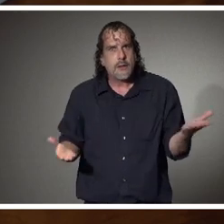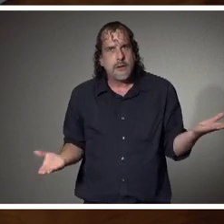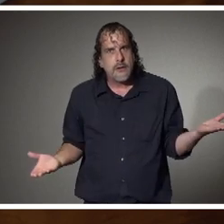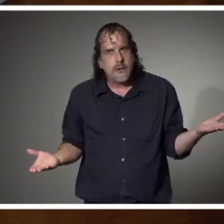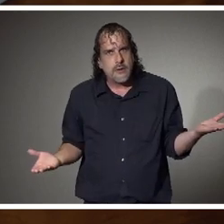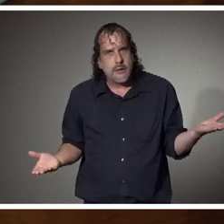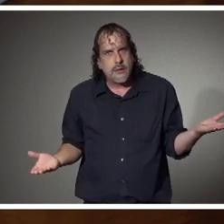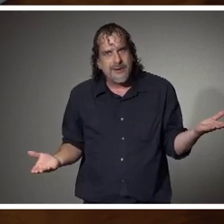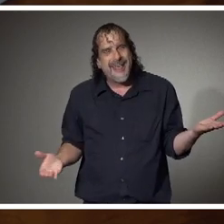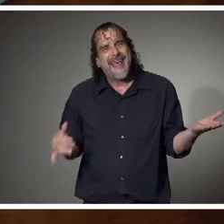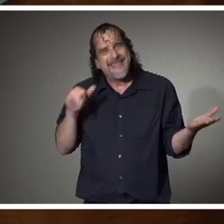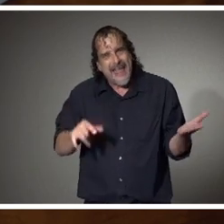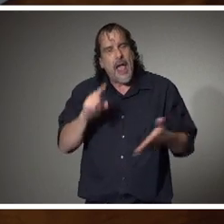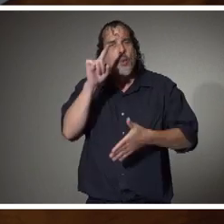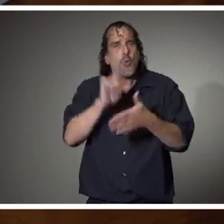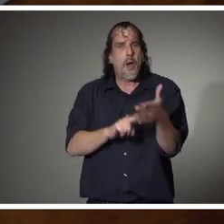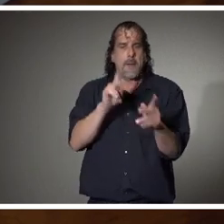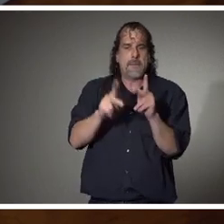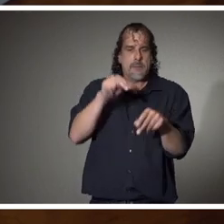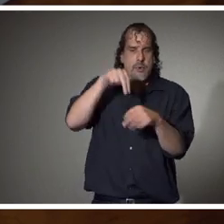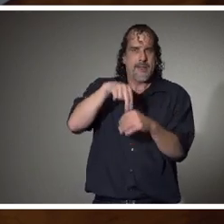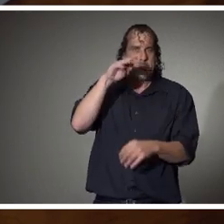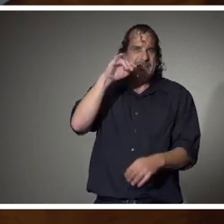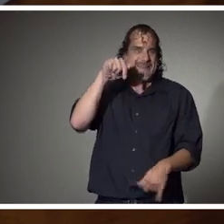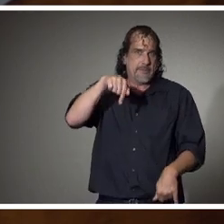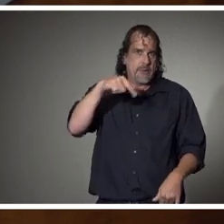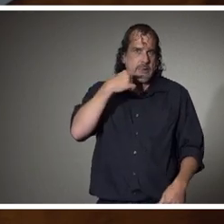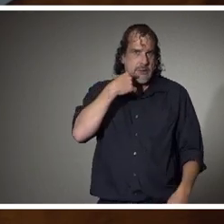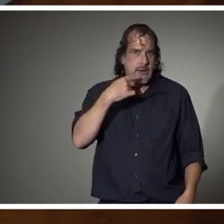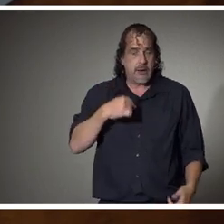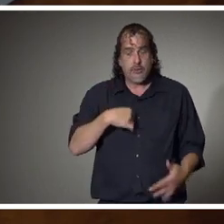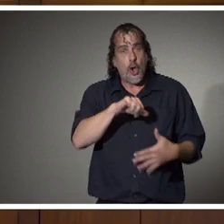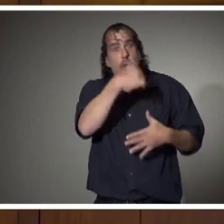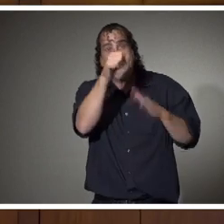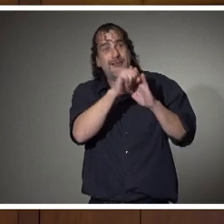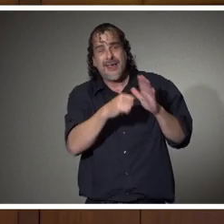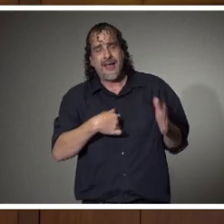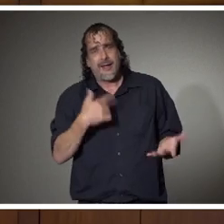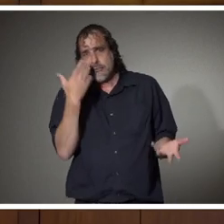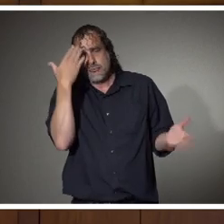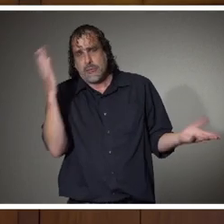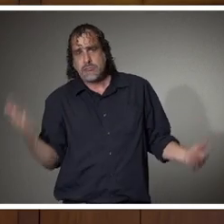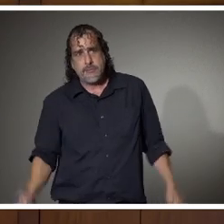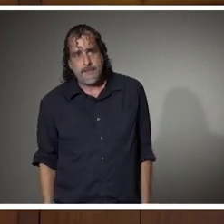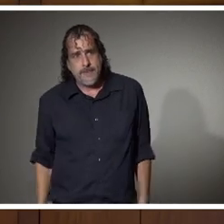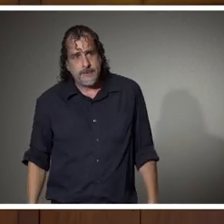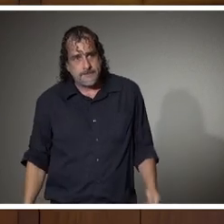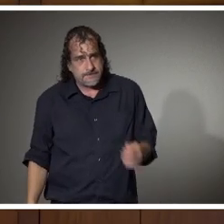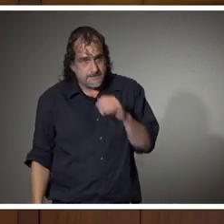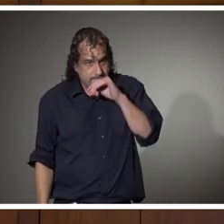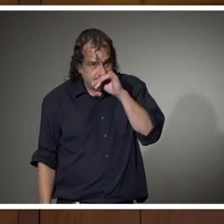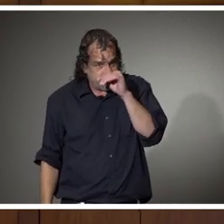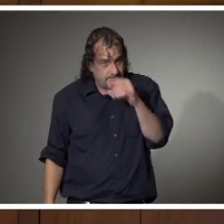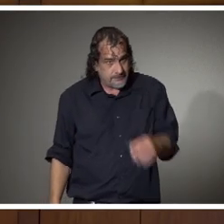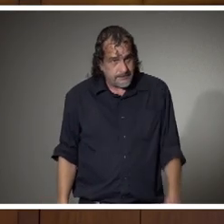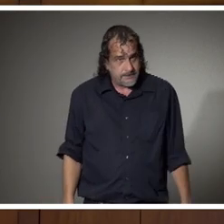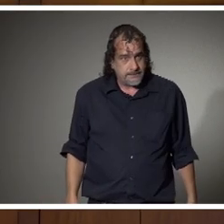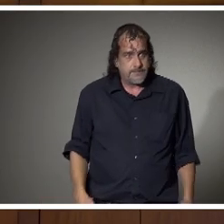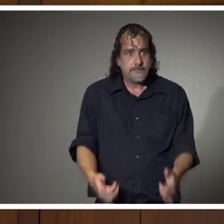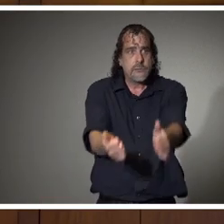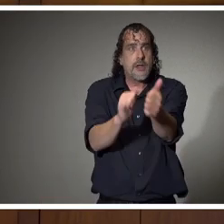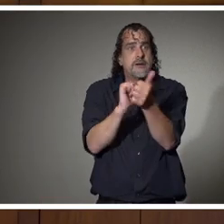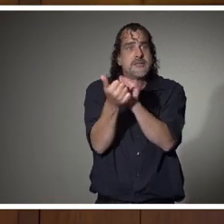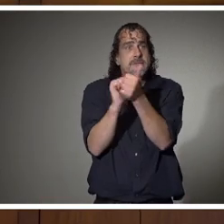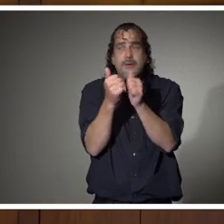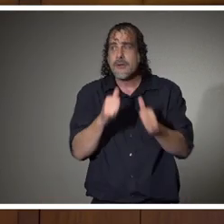stores. That's what Mississippi is all about. And so I can't comment on these other states. Rob. Oh, thank you, Governor. My question is about sports.